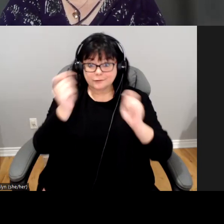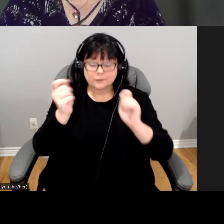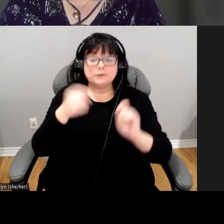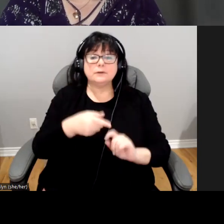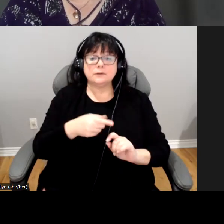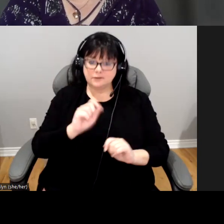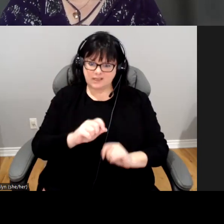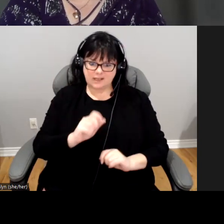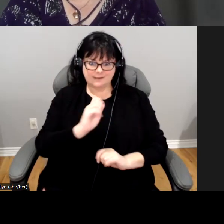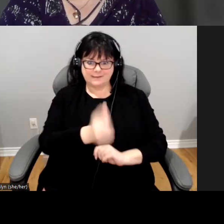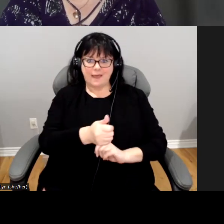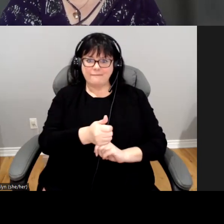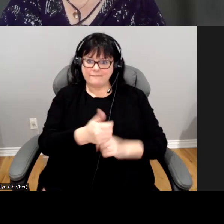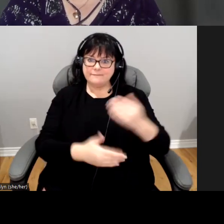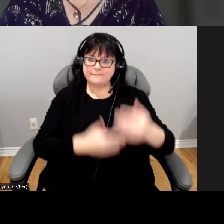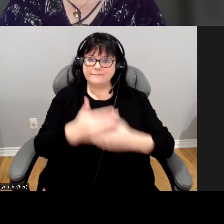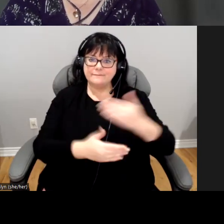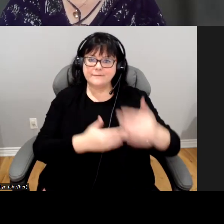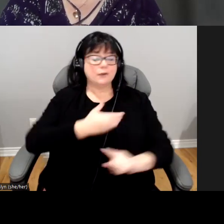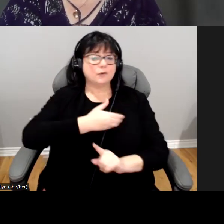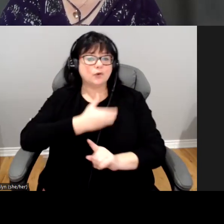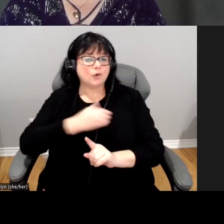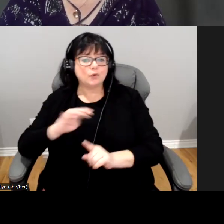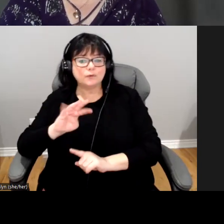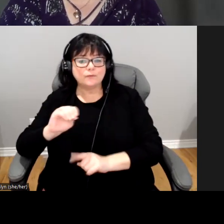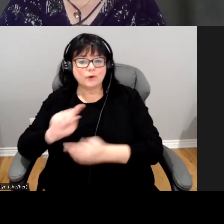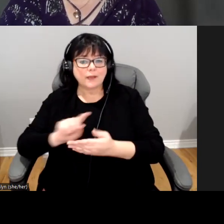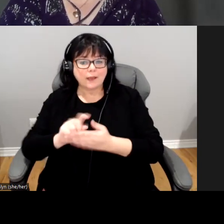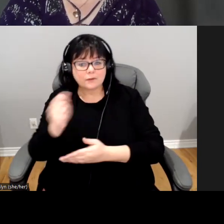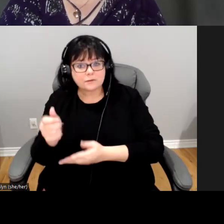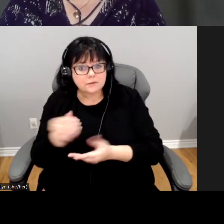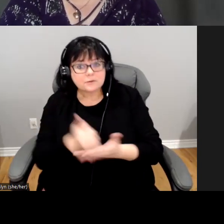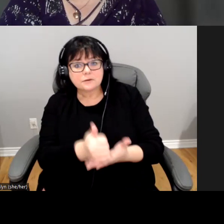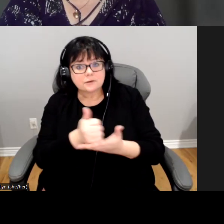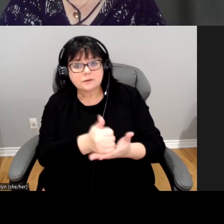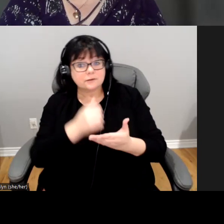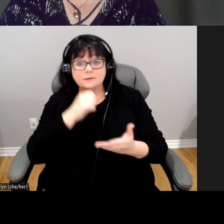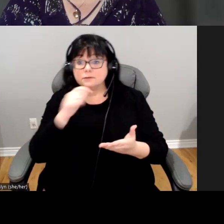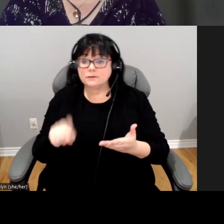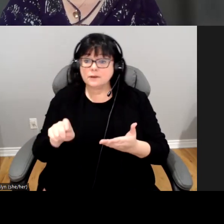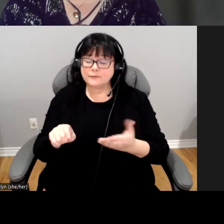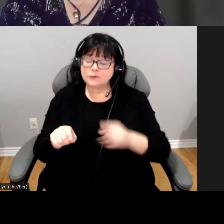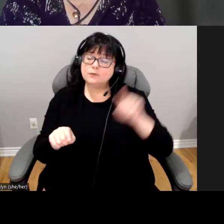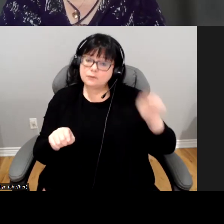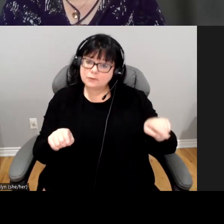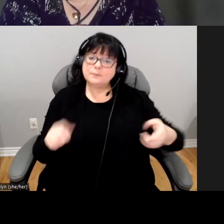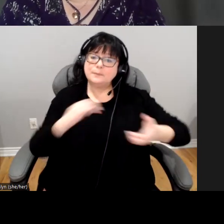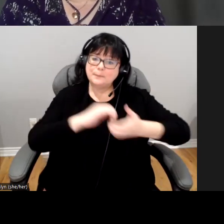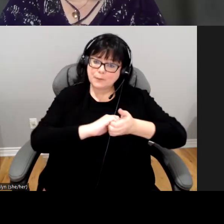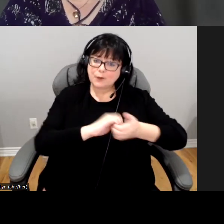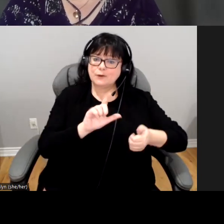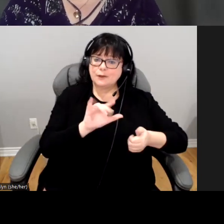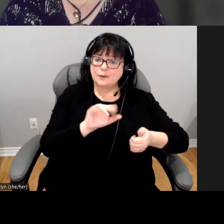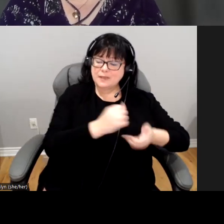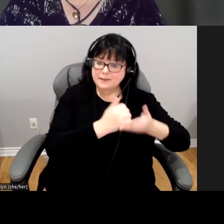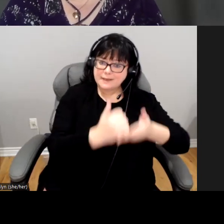need to spend that 40 hours, it could be supported and supplemented by a partner, that